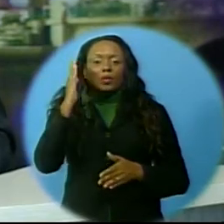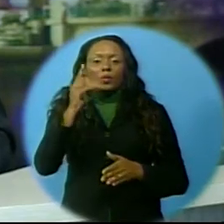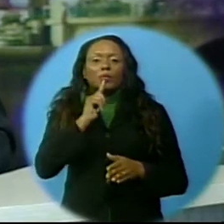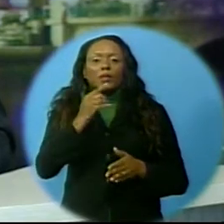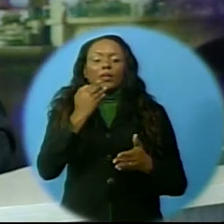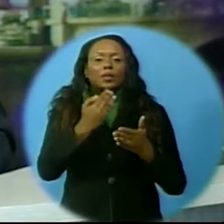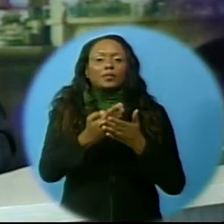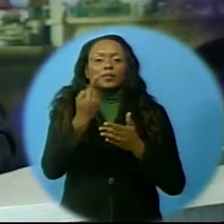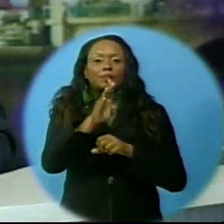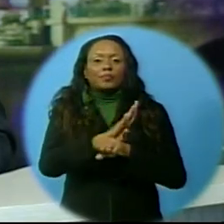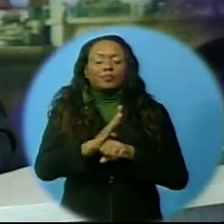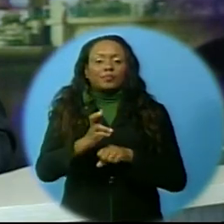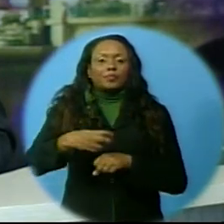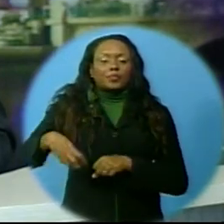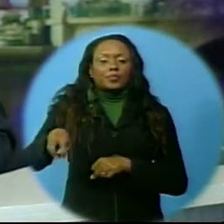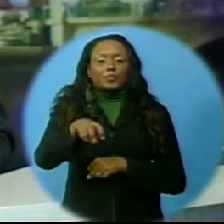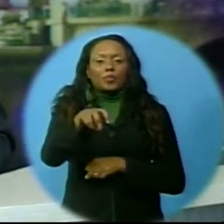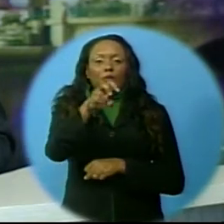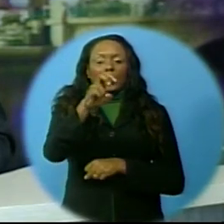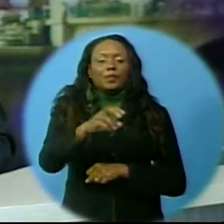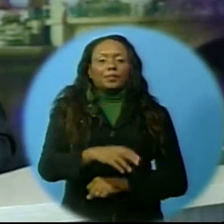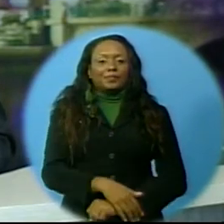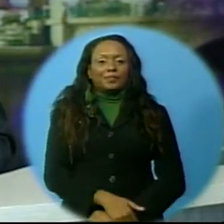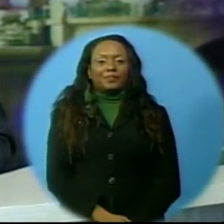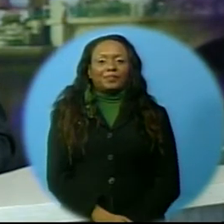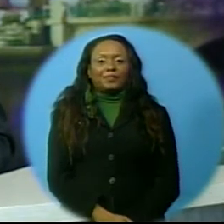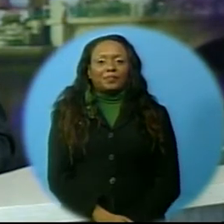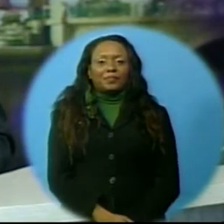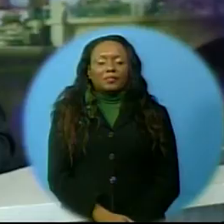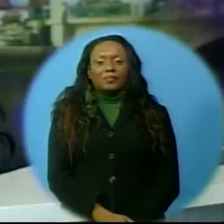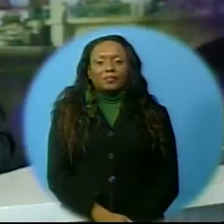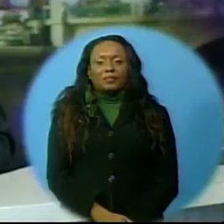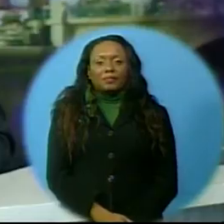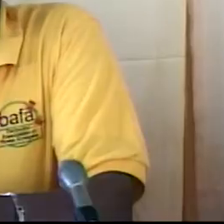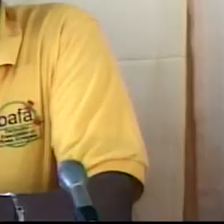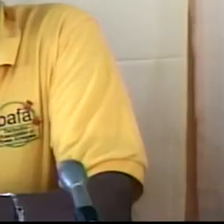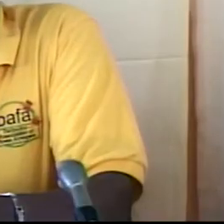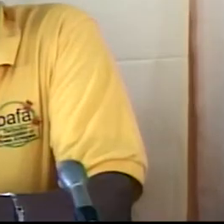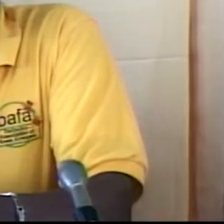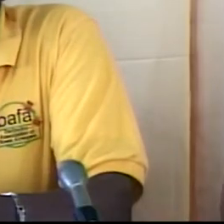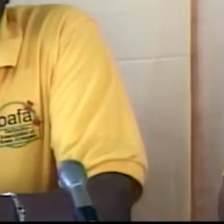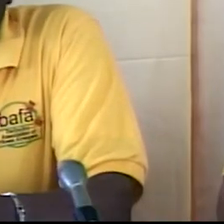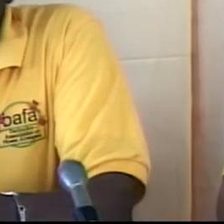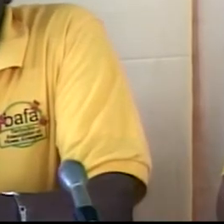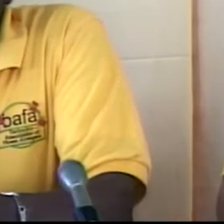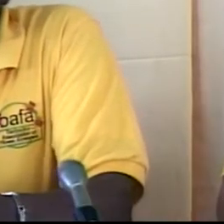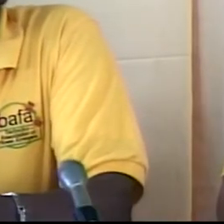the event will be significant for Barbados tourism product. Since we've